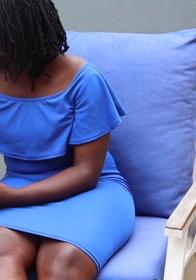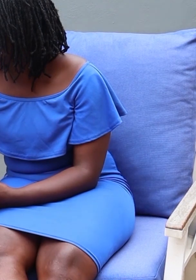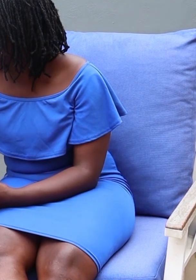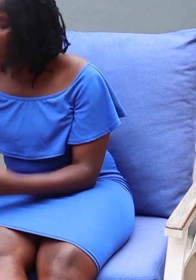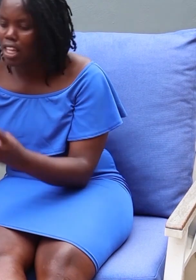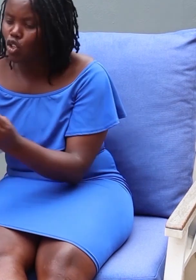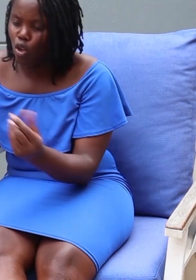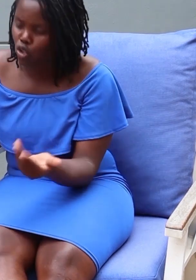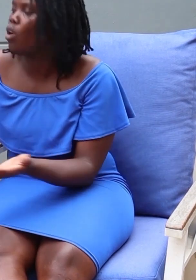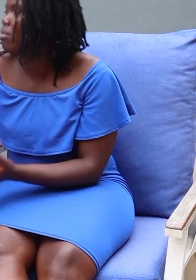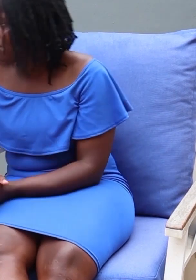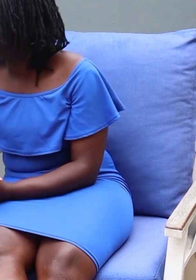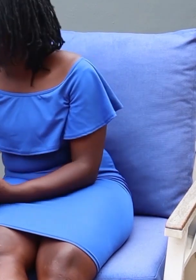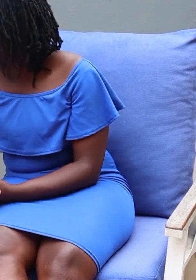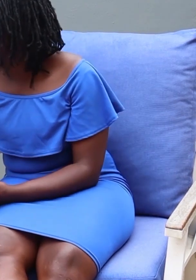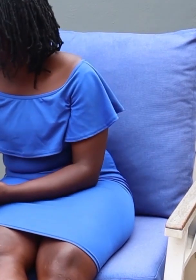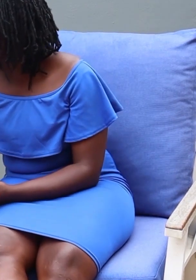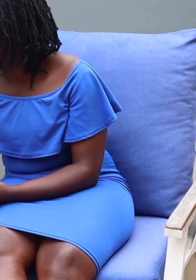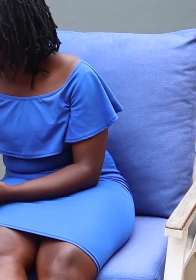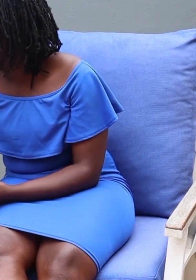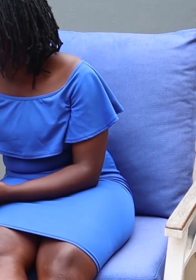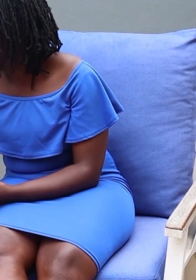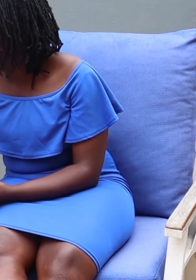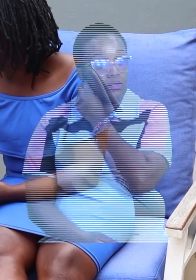What are the solutions?